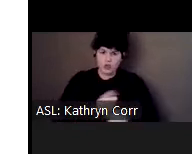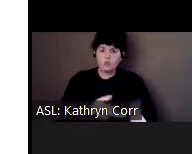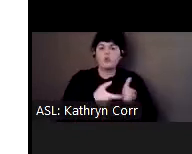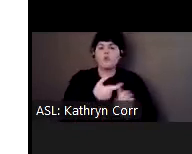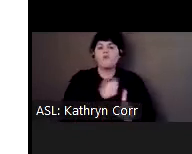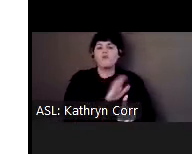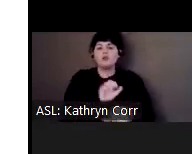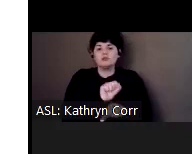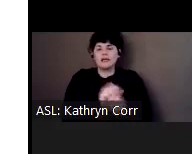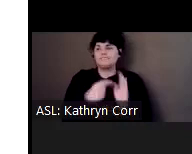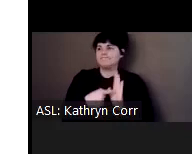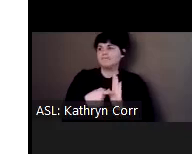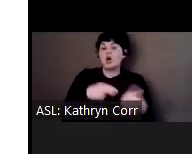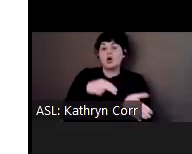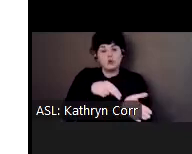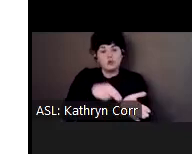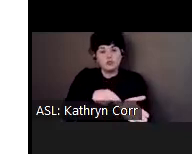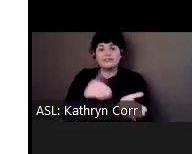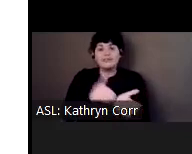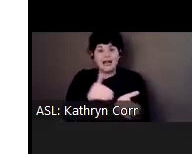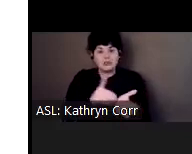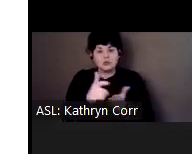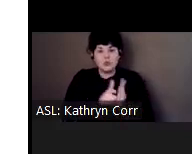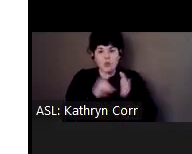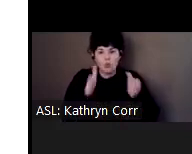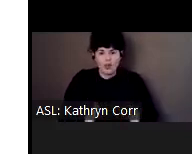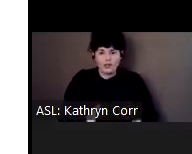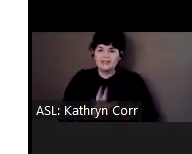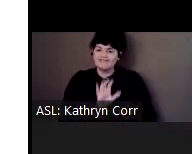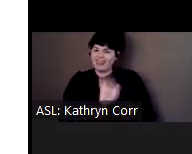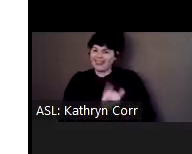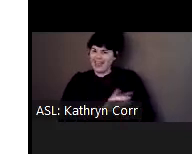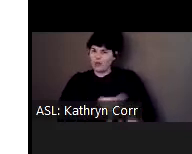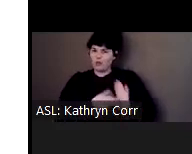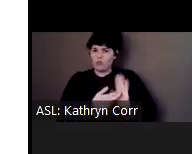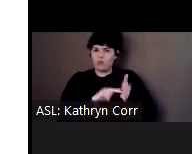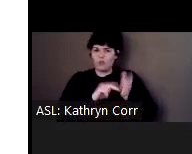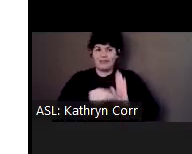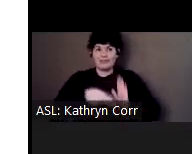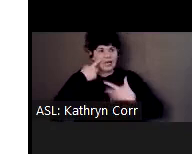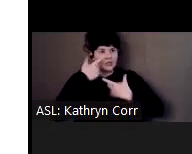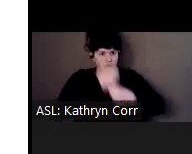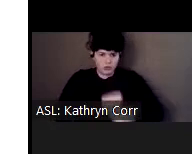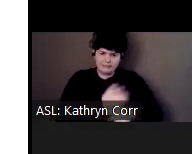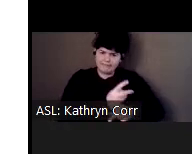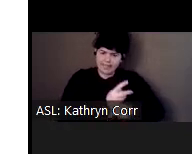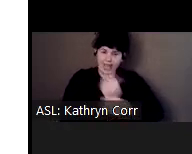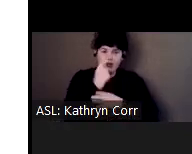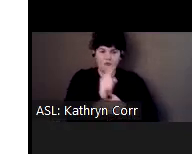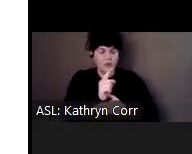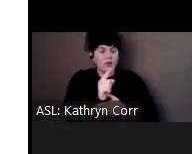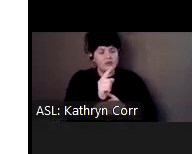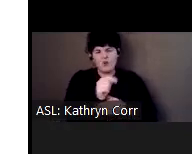a nurse or a doctor or a lawyer, where there's a high degree of trust and care put with vulnerable people,